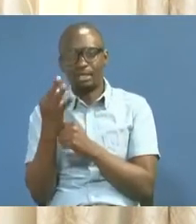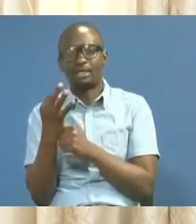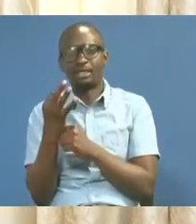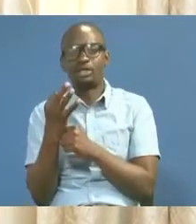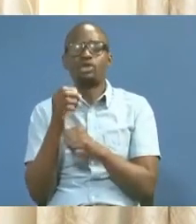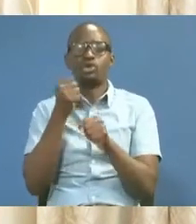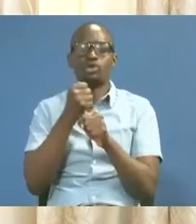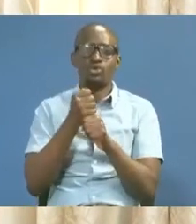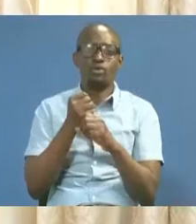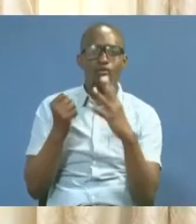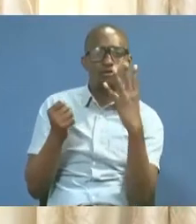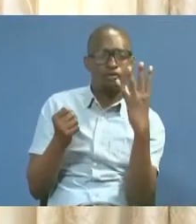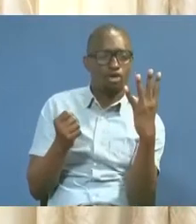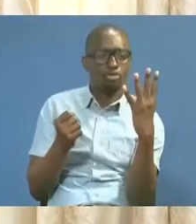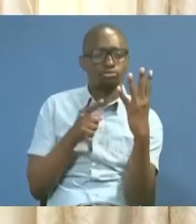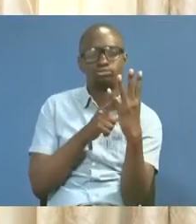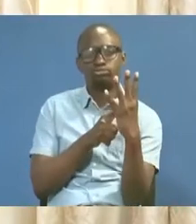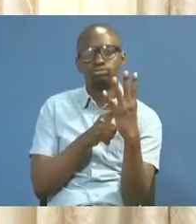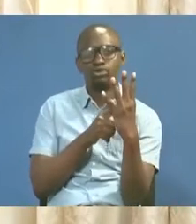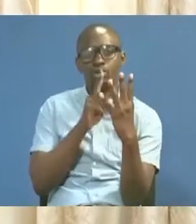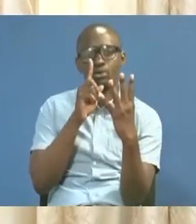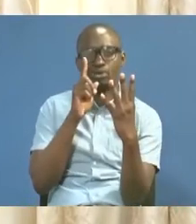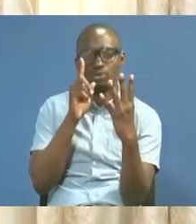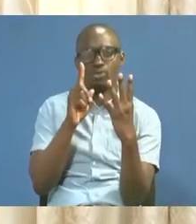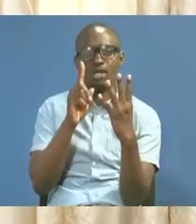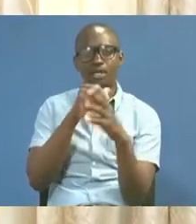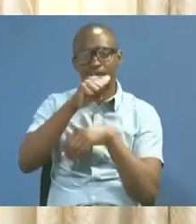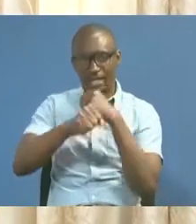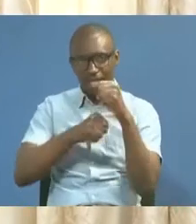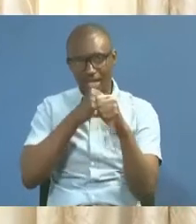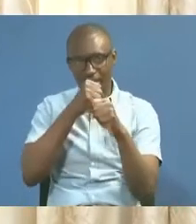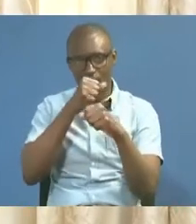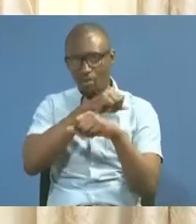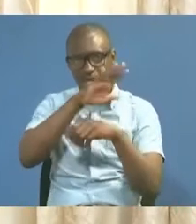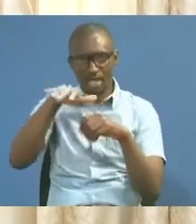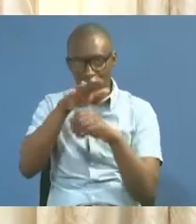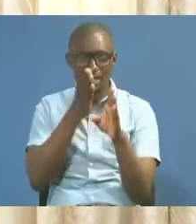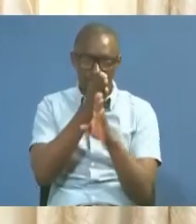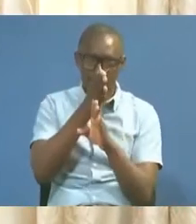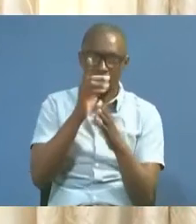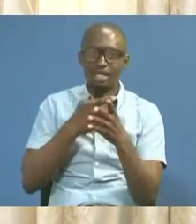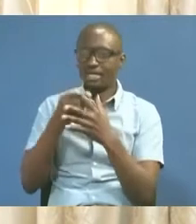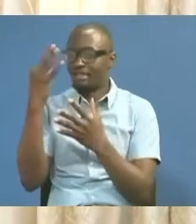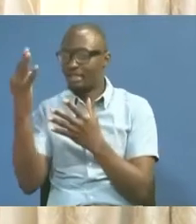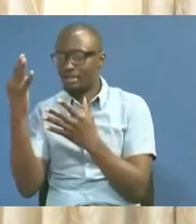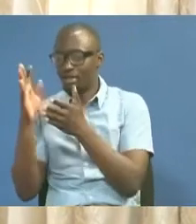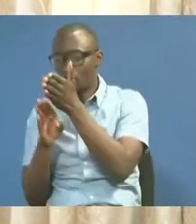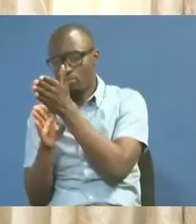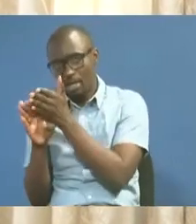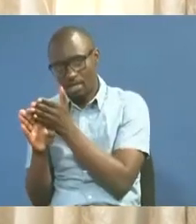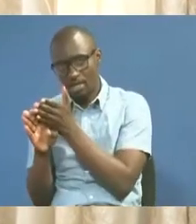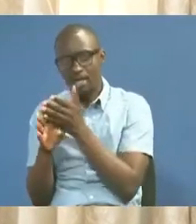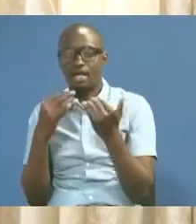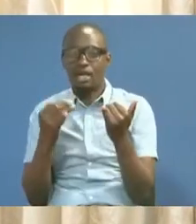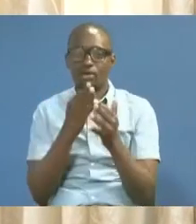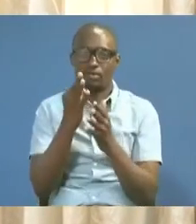course units for the other subject that you're minoring in each academic year. So if you are a